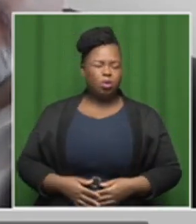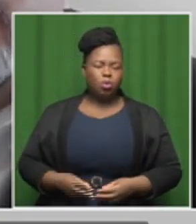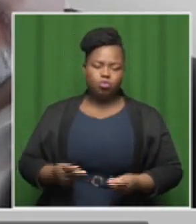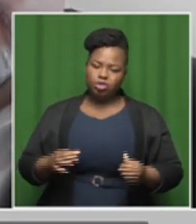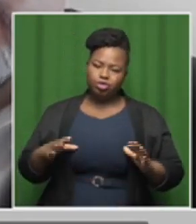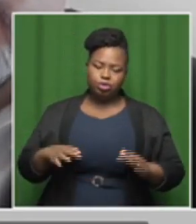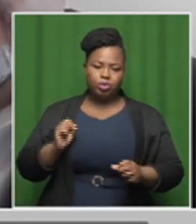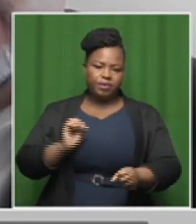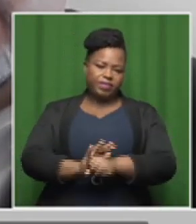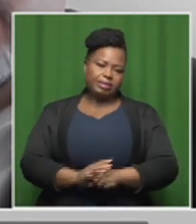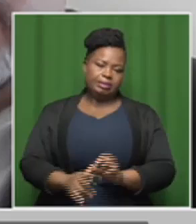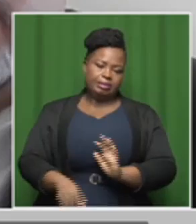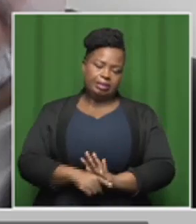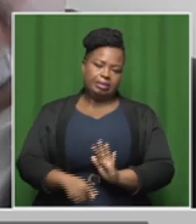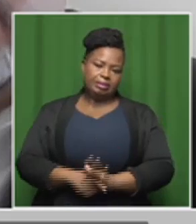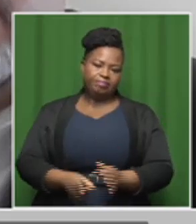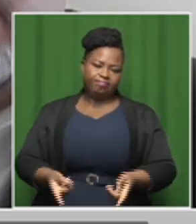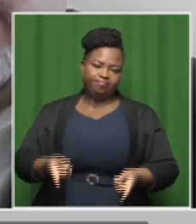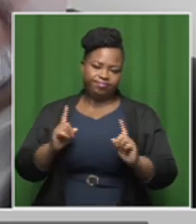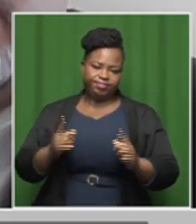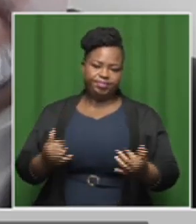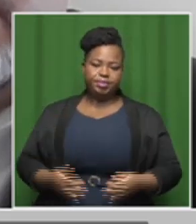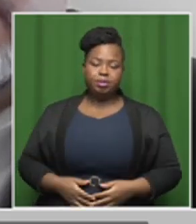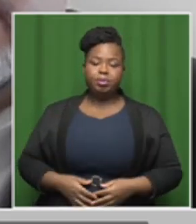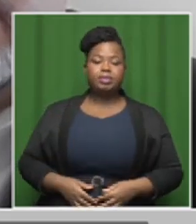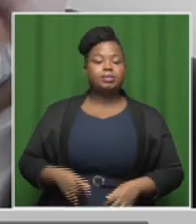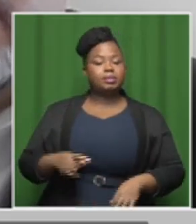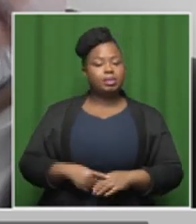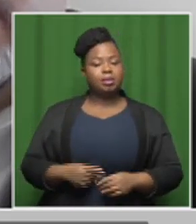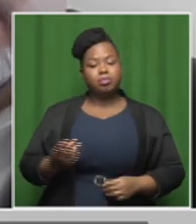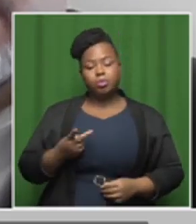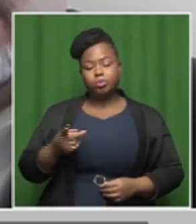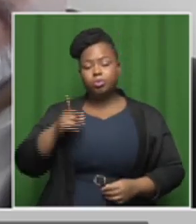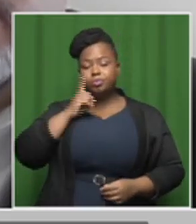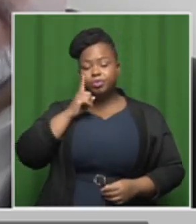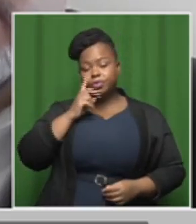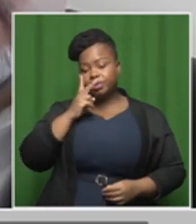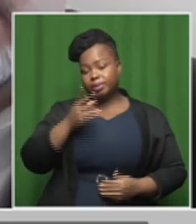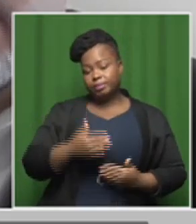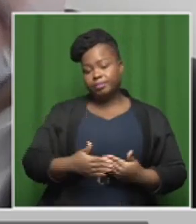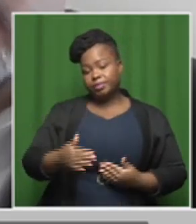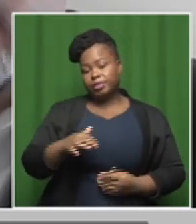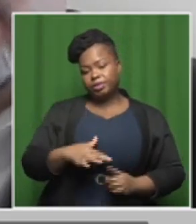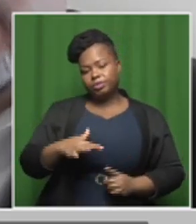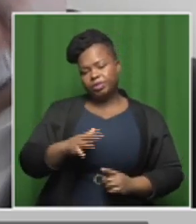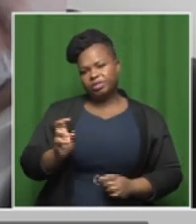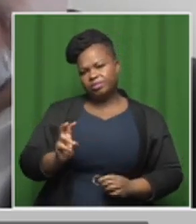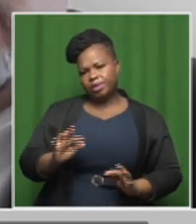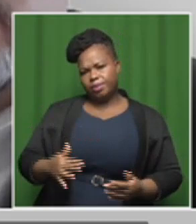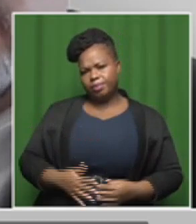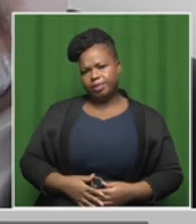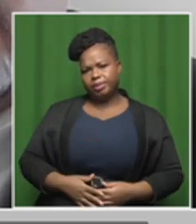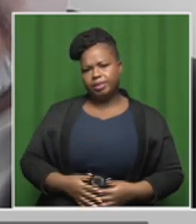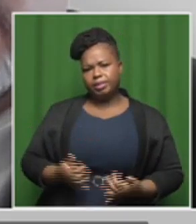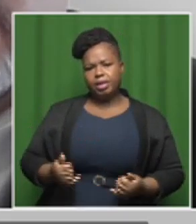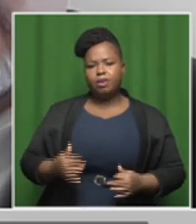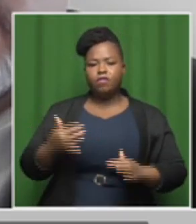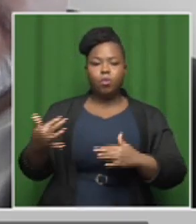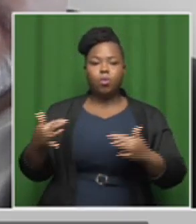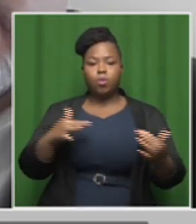badly affected, and time is going to give us even a clearer picture of how bad the situation is. Let's talk geopolitical